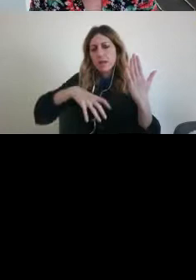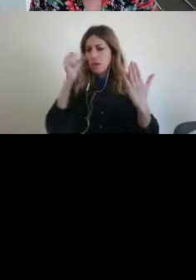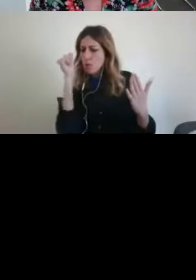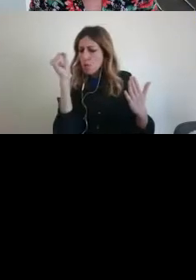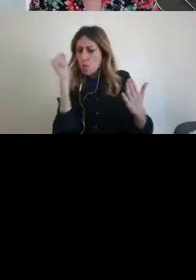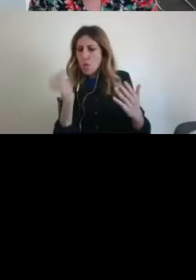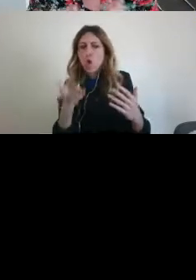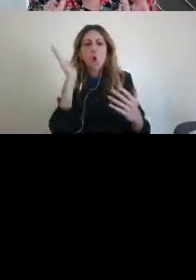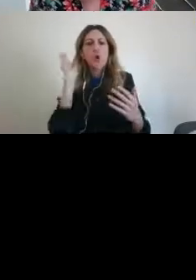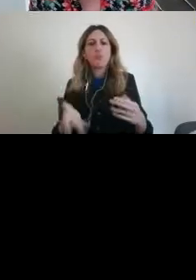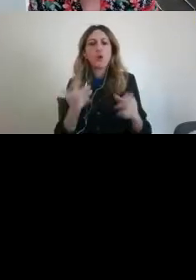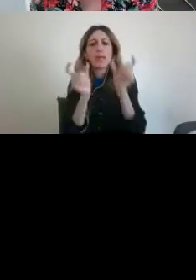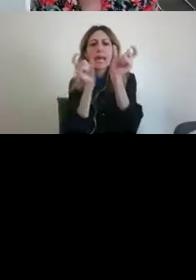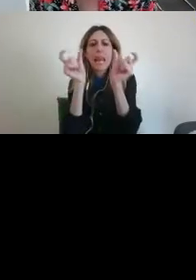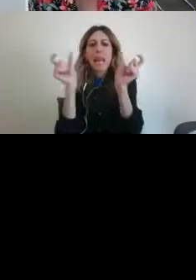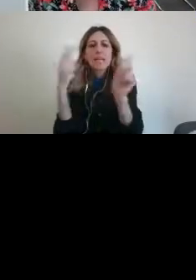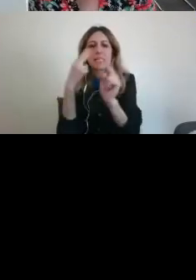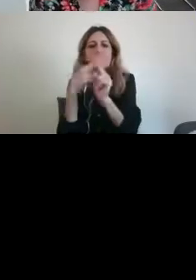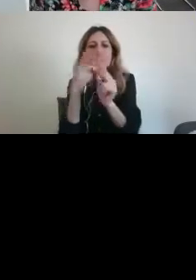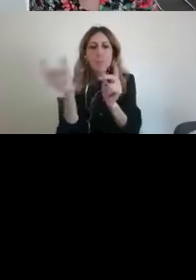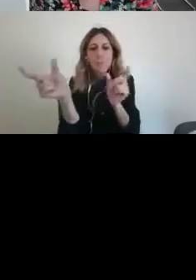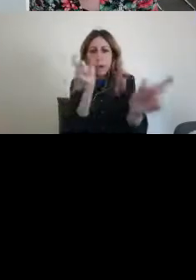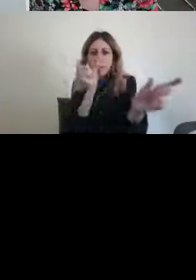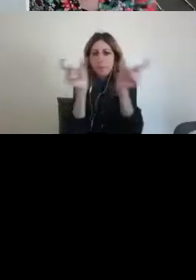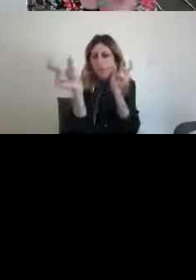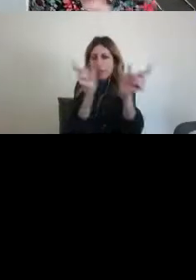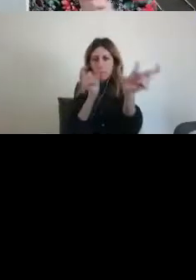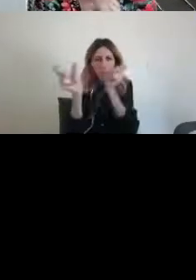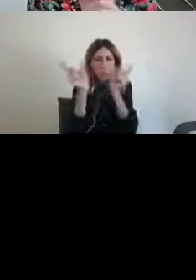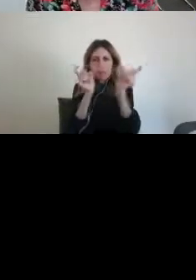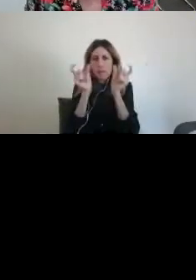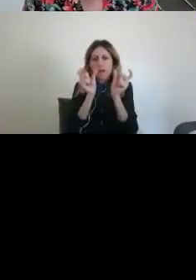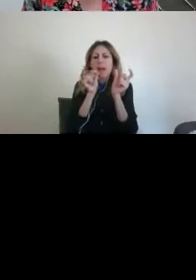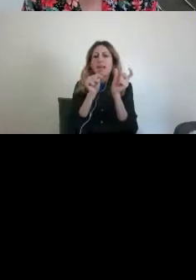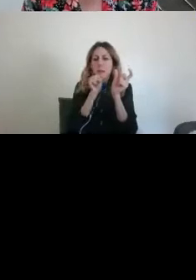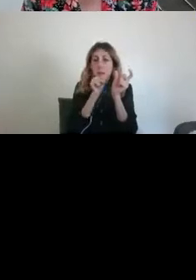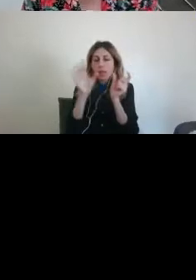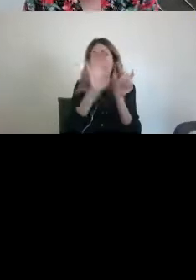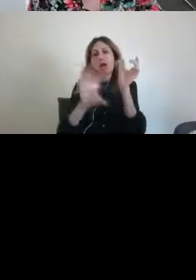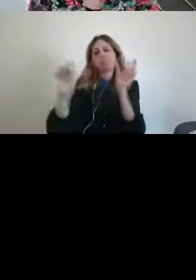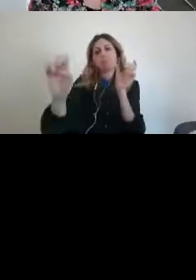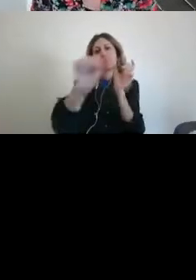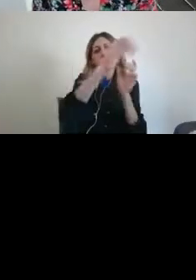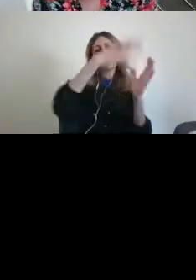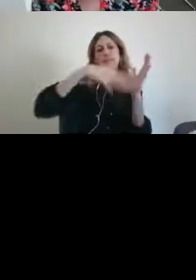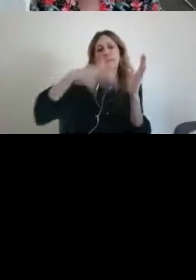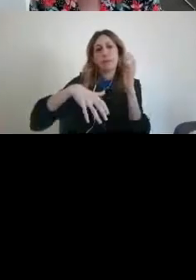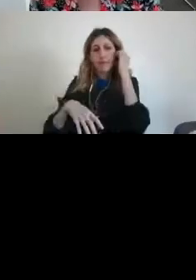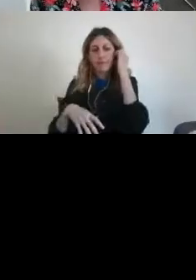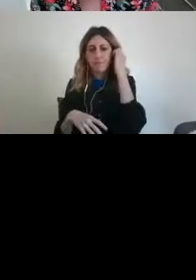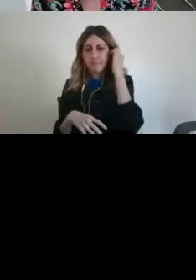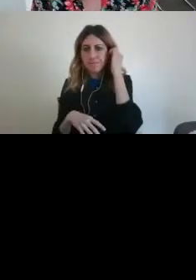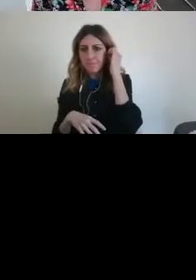words. Also for Greek. But Google is not smart in everything. Google has a really